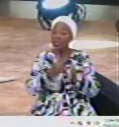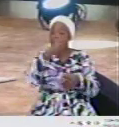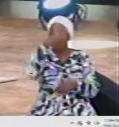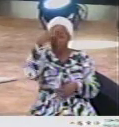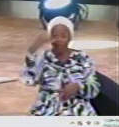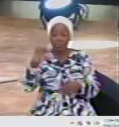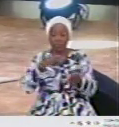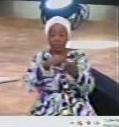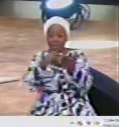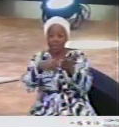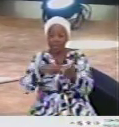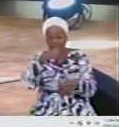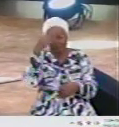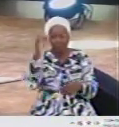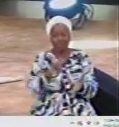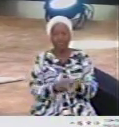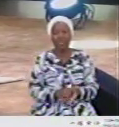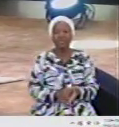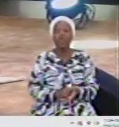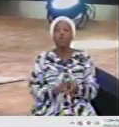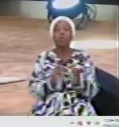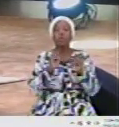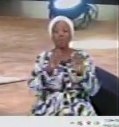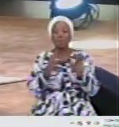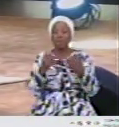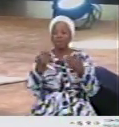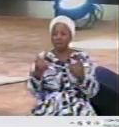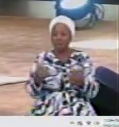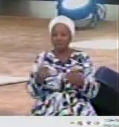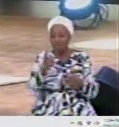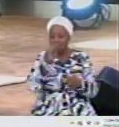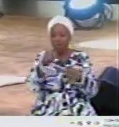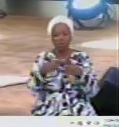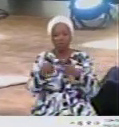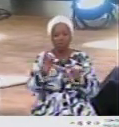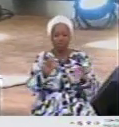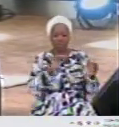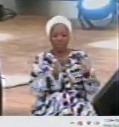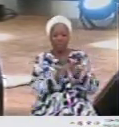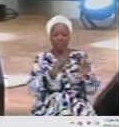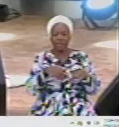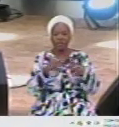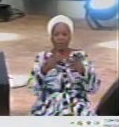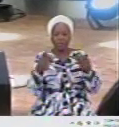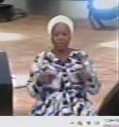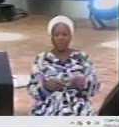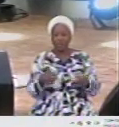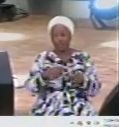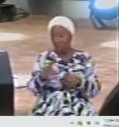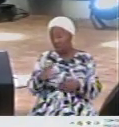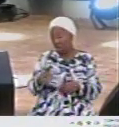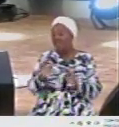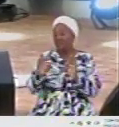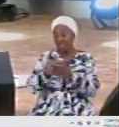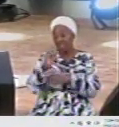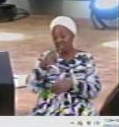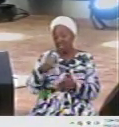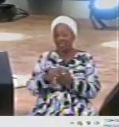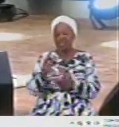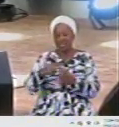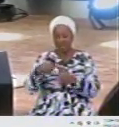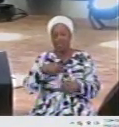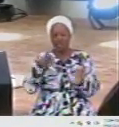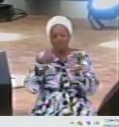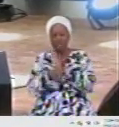of this and because of that. Okay, now I'm going to put that person in your place. And if that is the case, I'll kill that